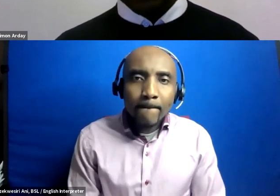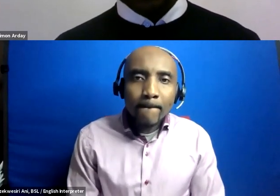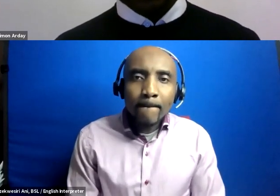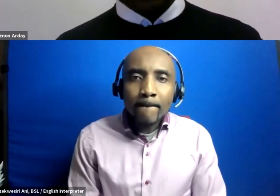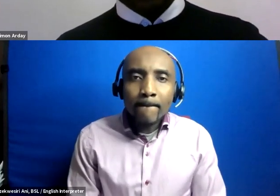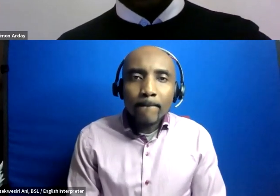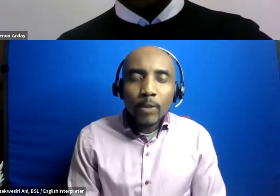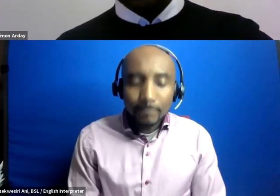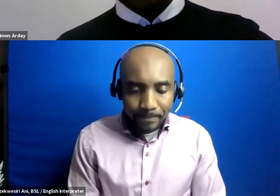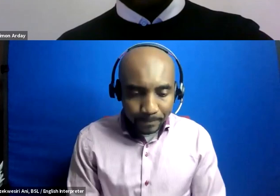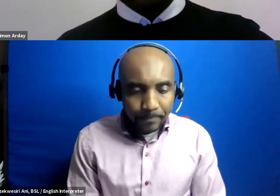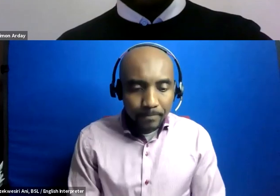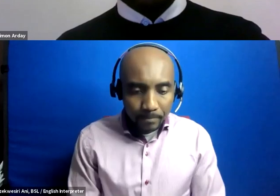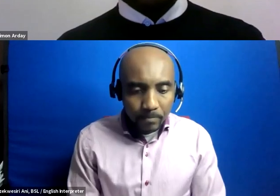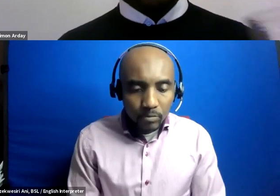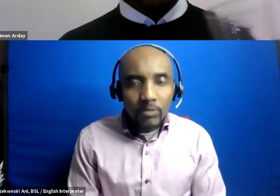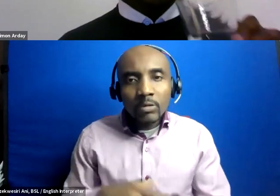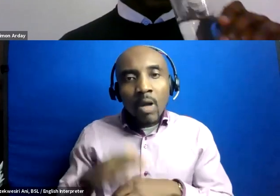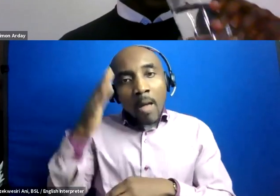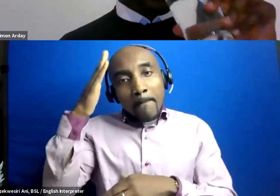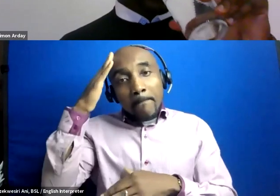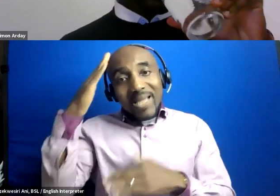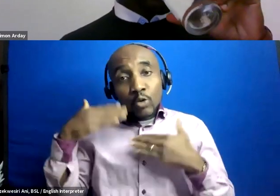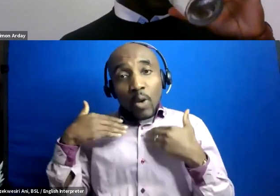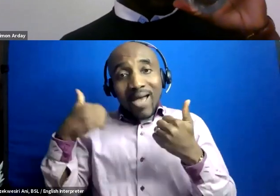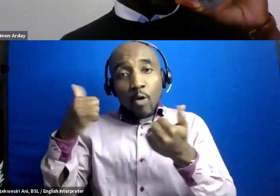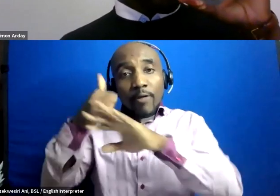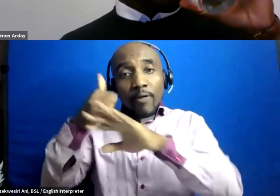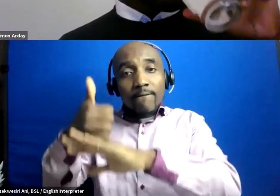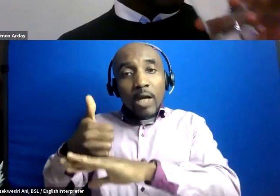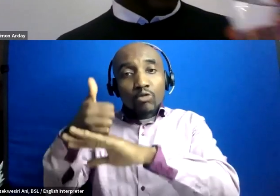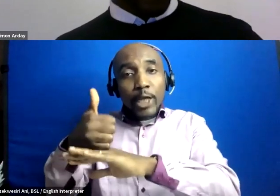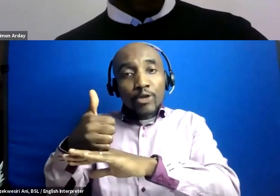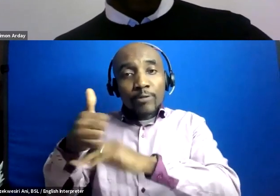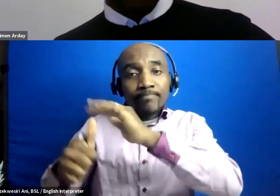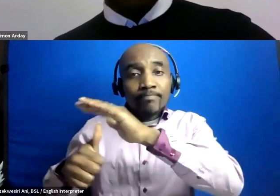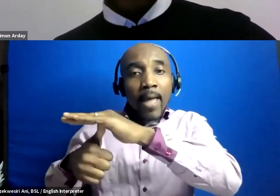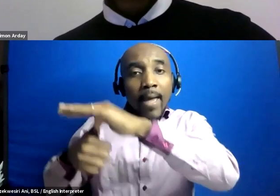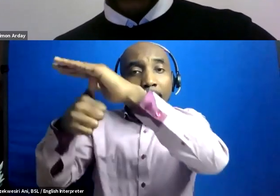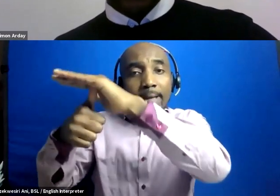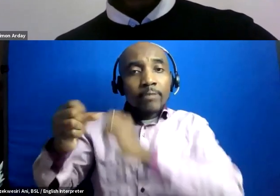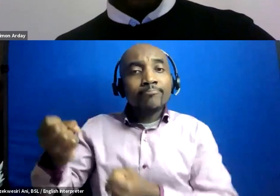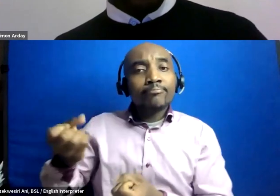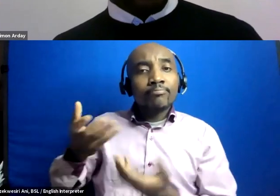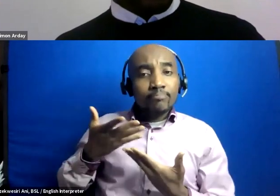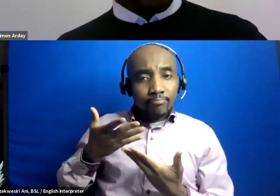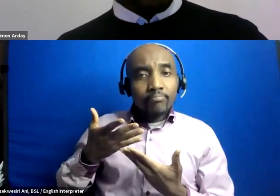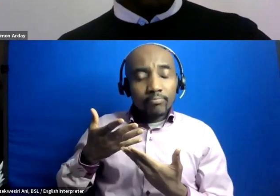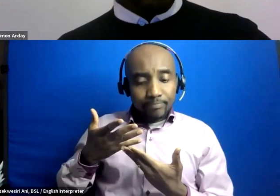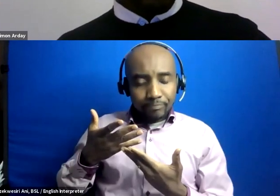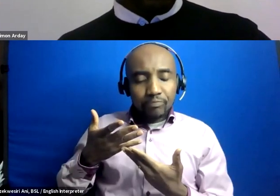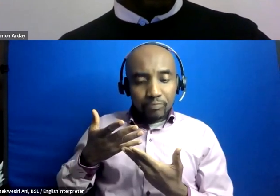the head of the Mental Health Foundation when I first started talking